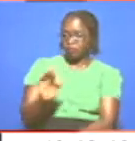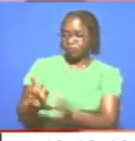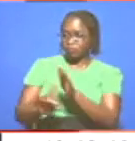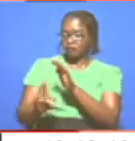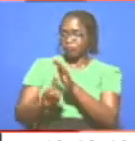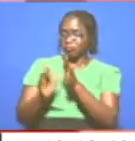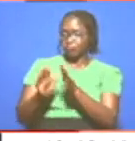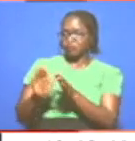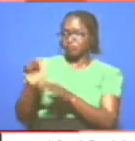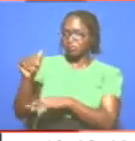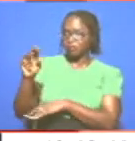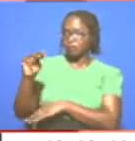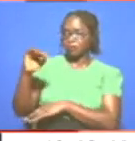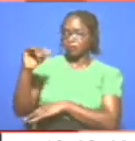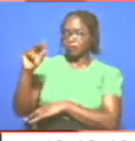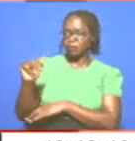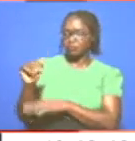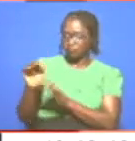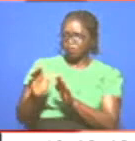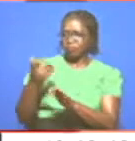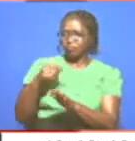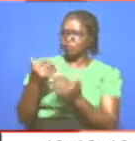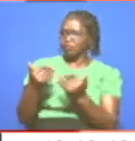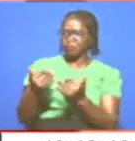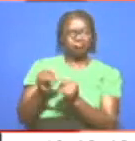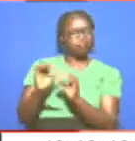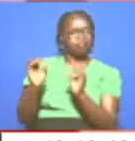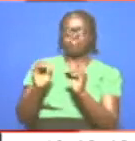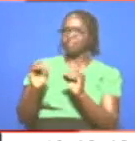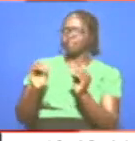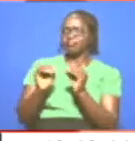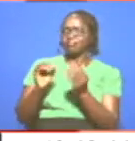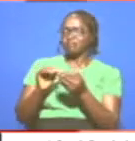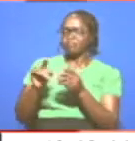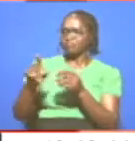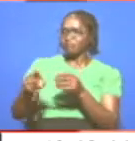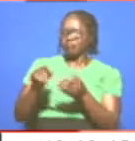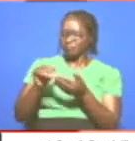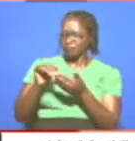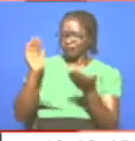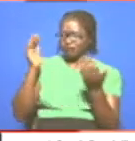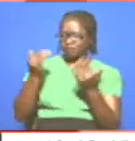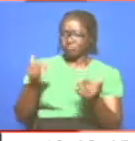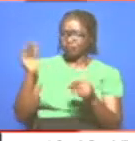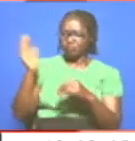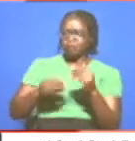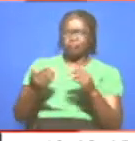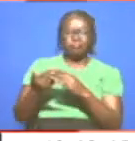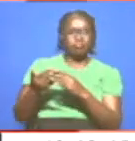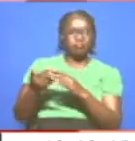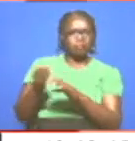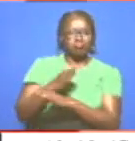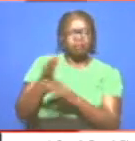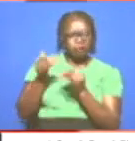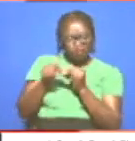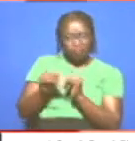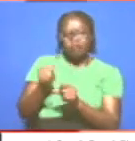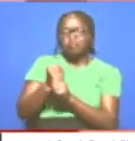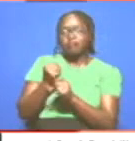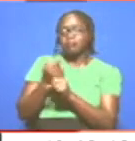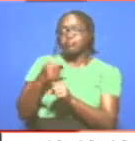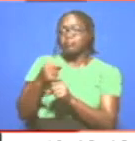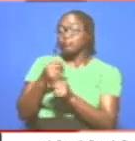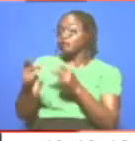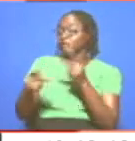Mohammed, she can't leave us now. We need her more now than ever. Uh-huh. We'll try and do our part. But there's a process that